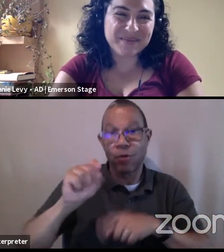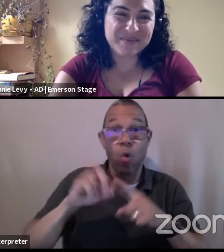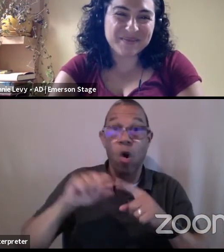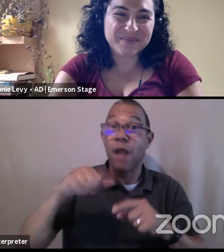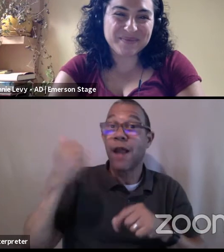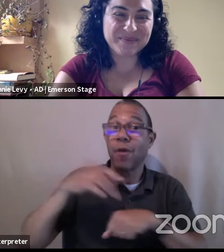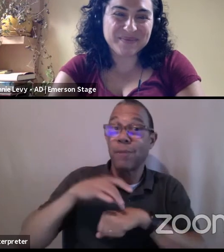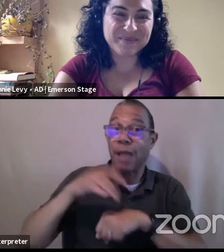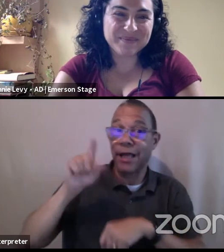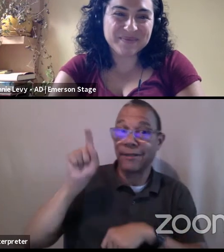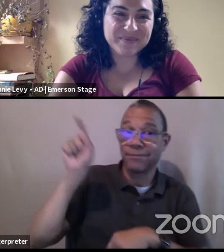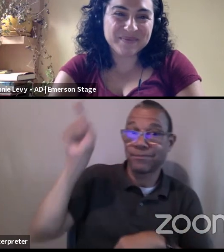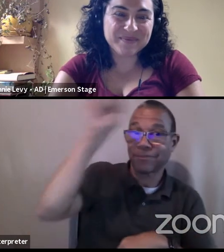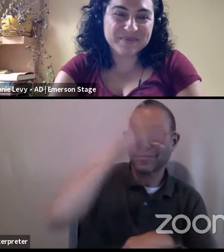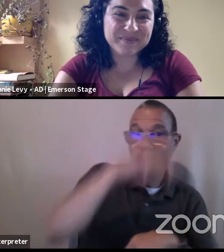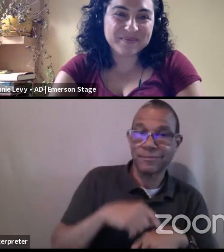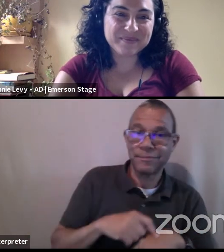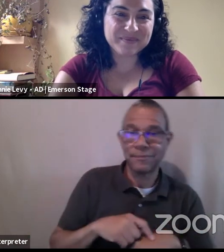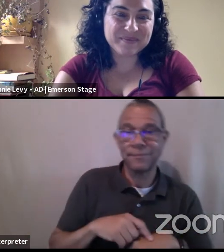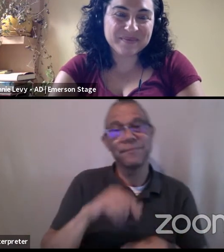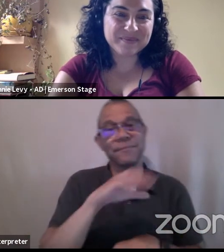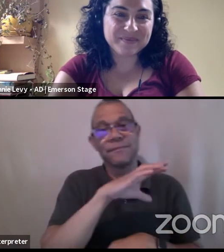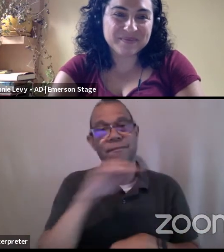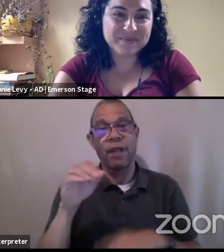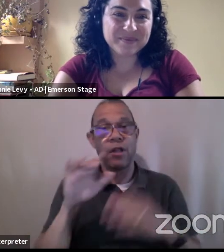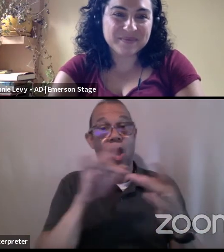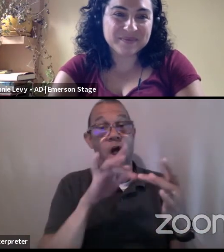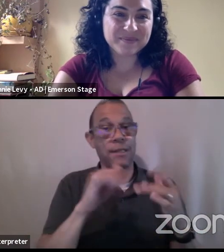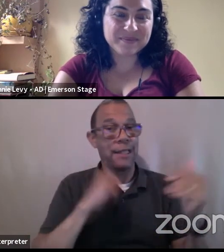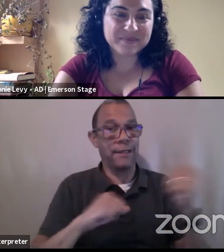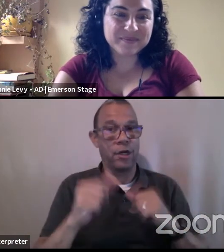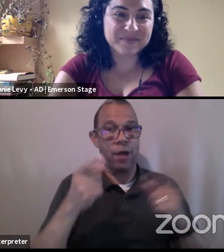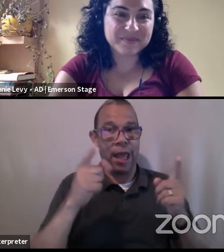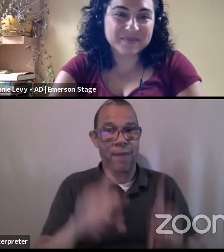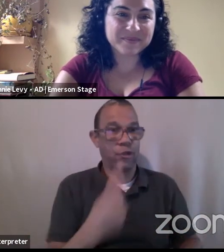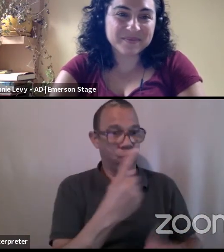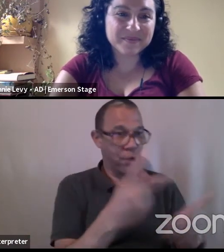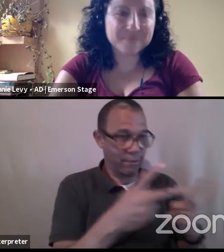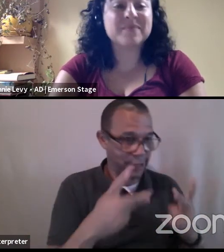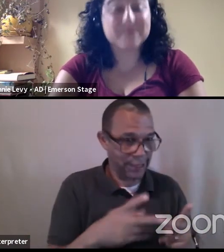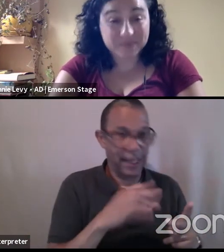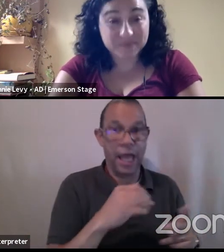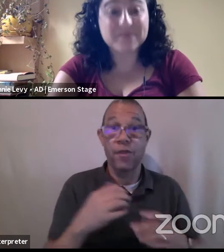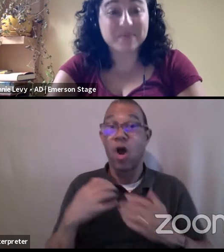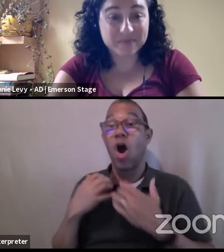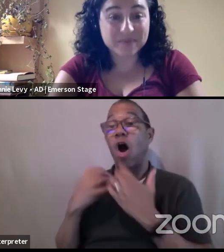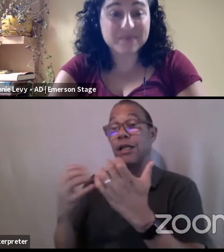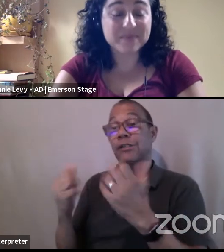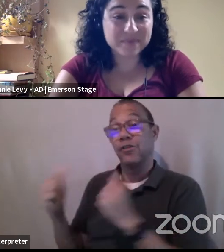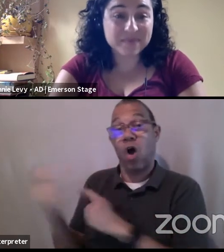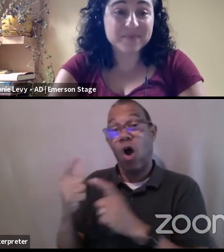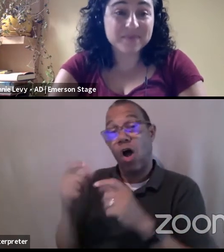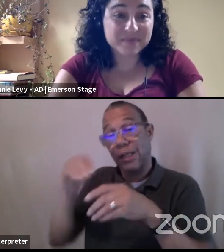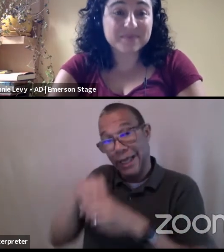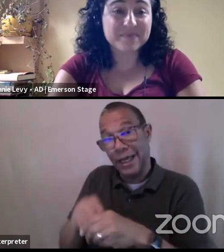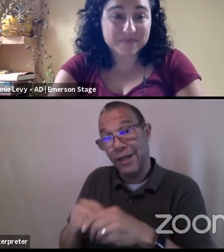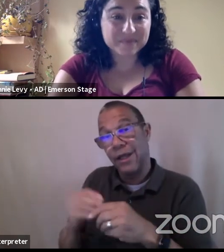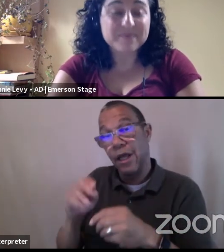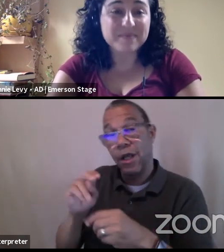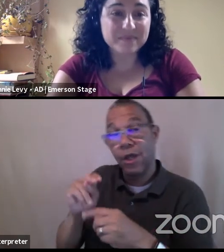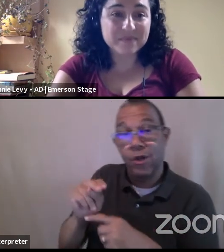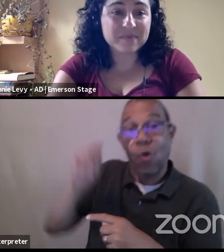somewhere and the, uh, uh, audience are watching it in the North Pole, uh, I seriously had these